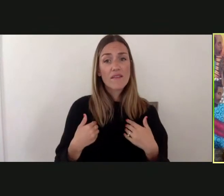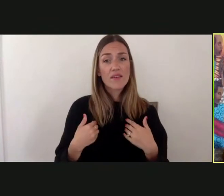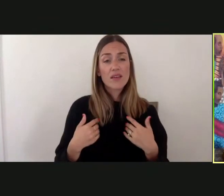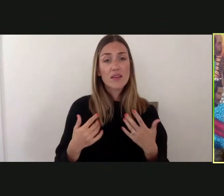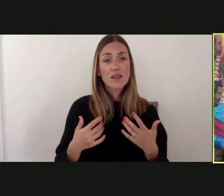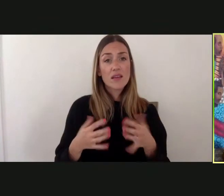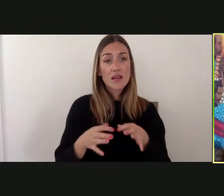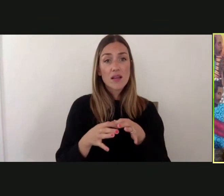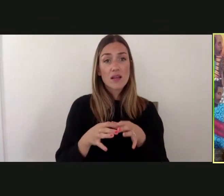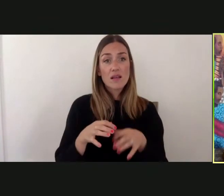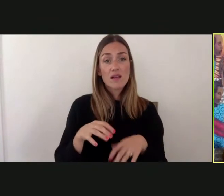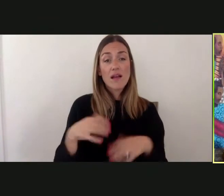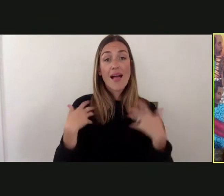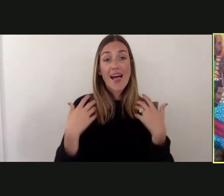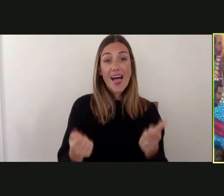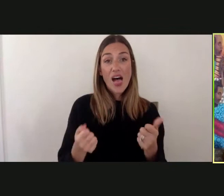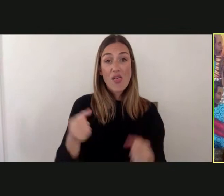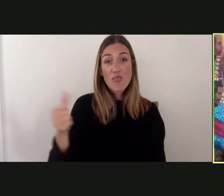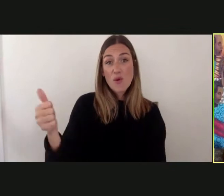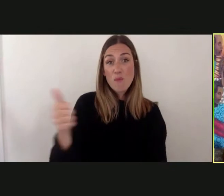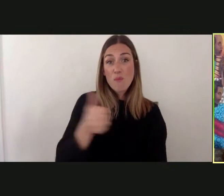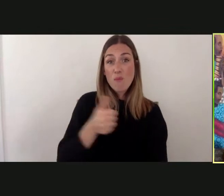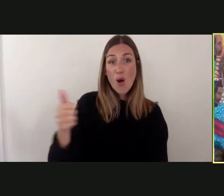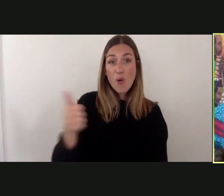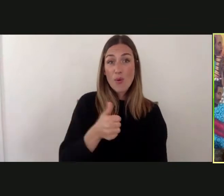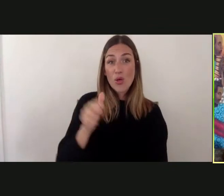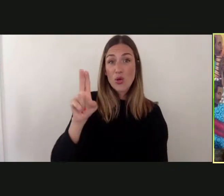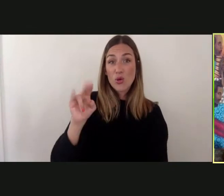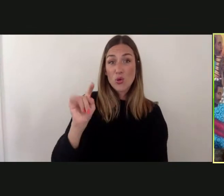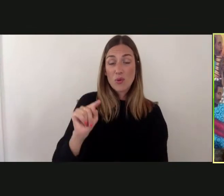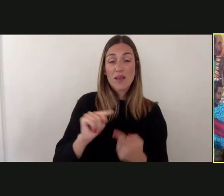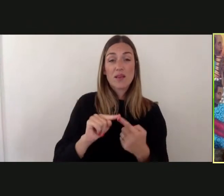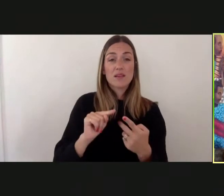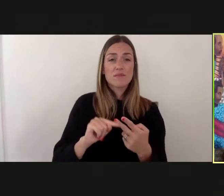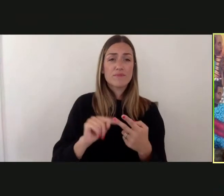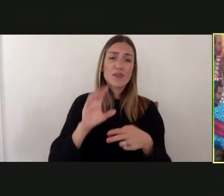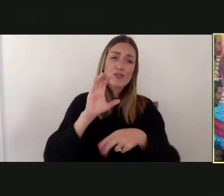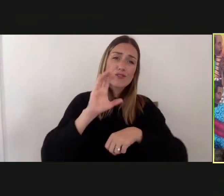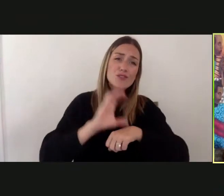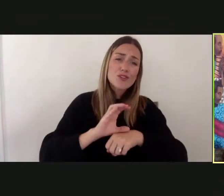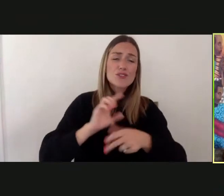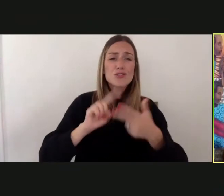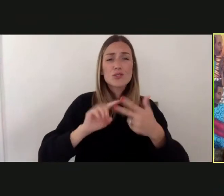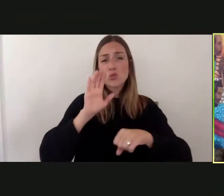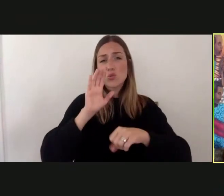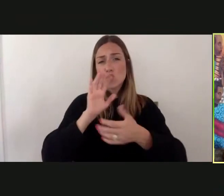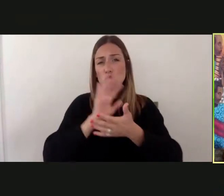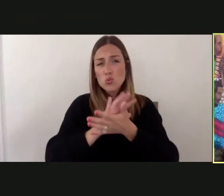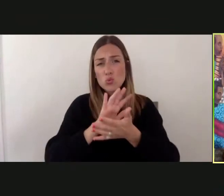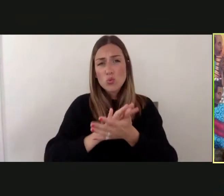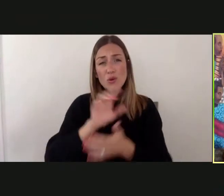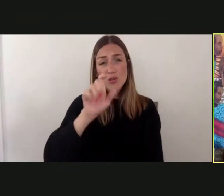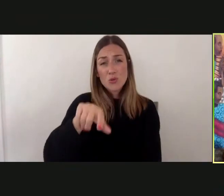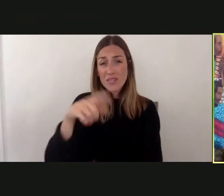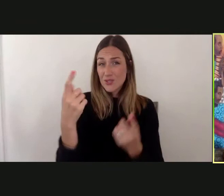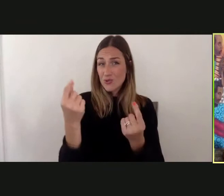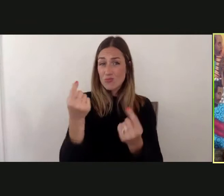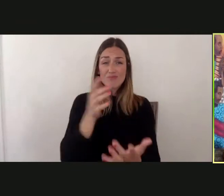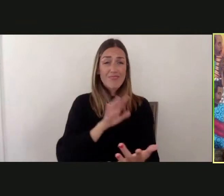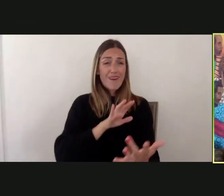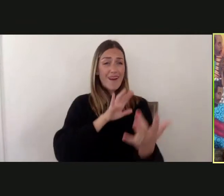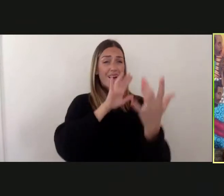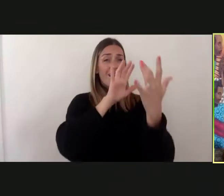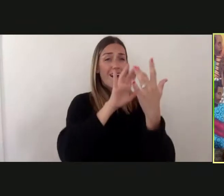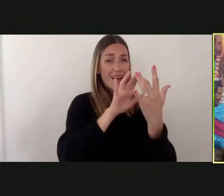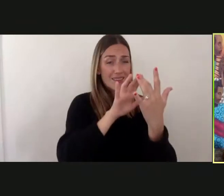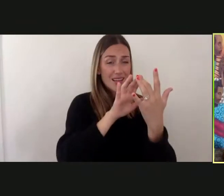Health mobile units. Organizations, churches, schools You need only to contact them to